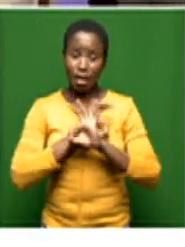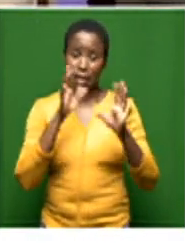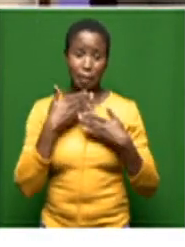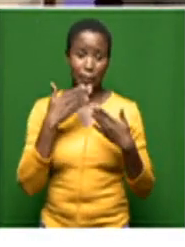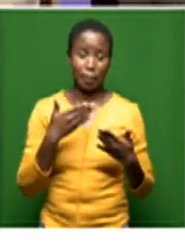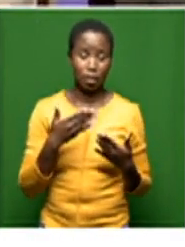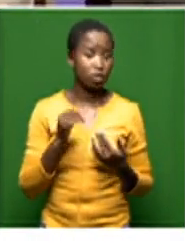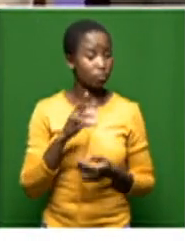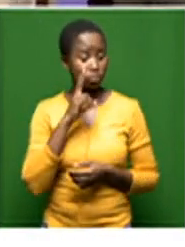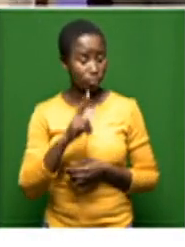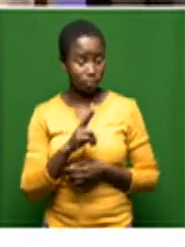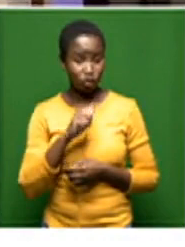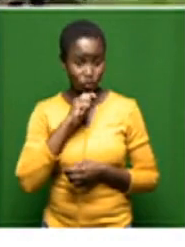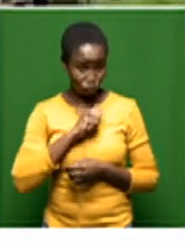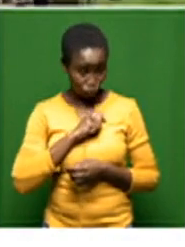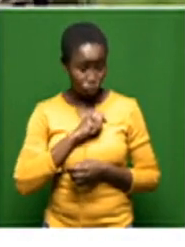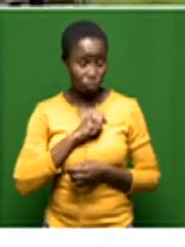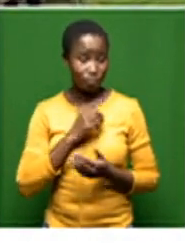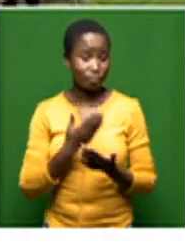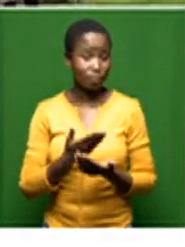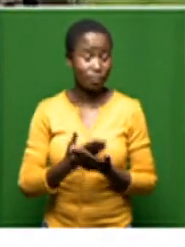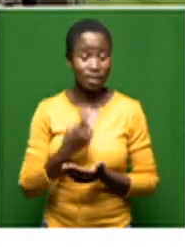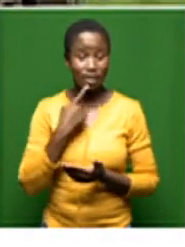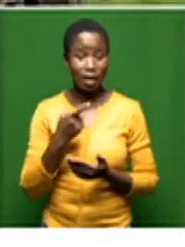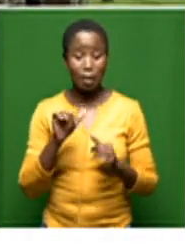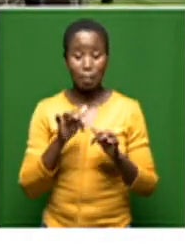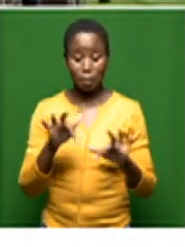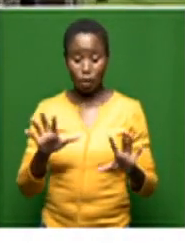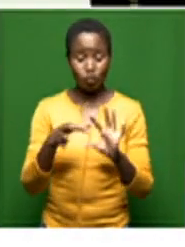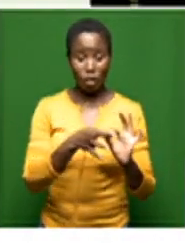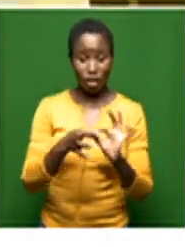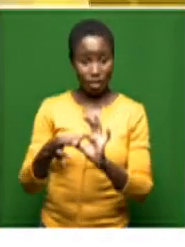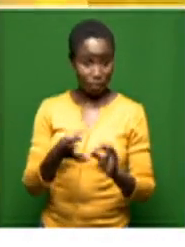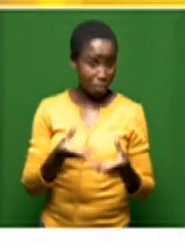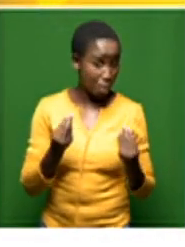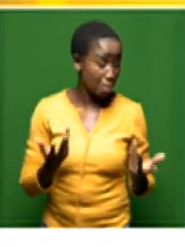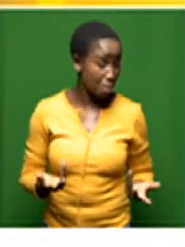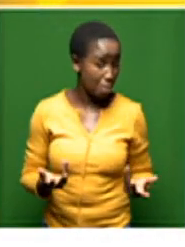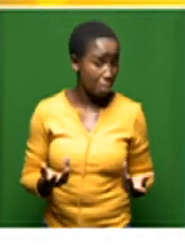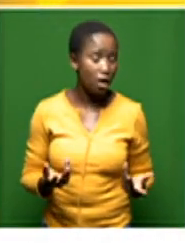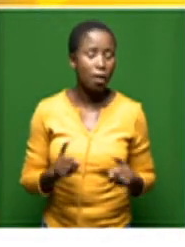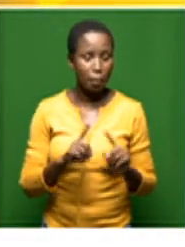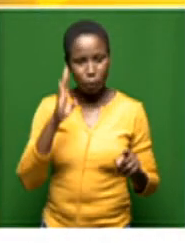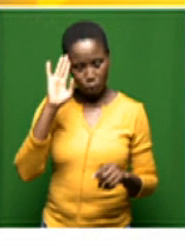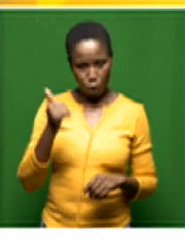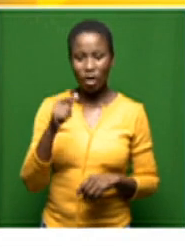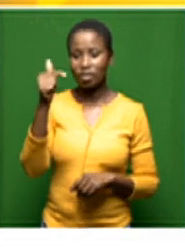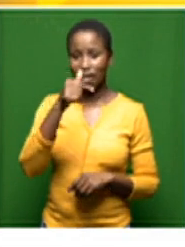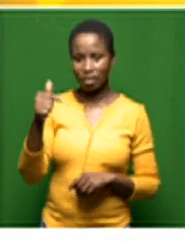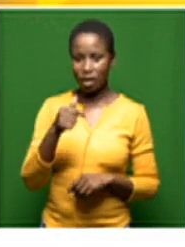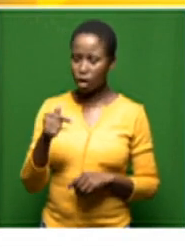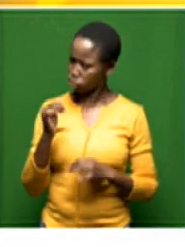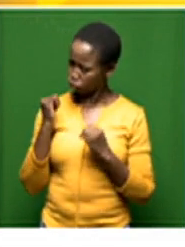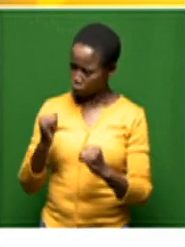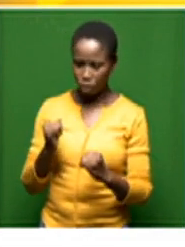indeed correct to say there's relative peace now. And we know that Tanzania is firm to say